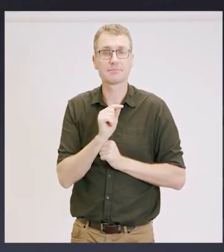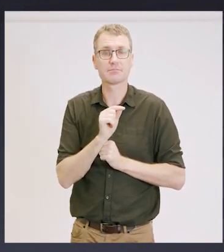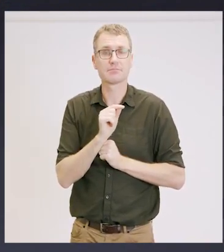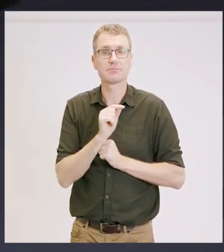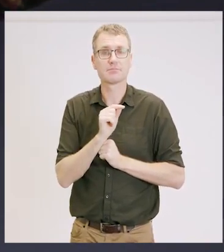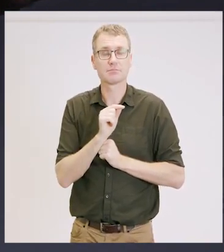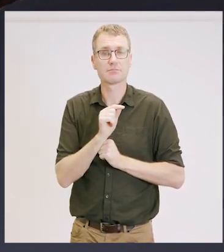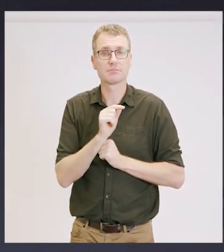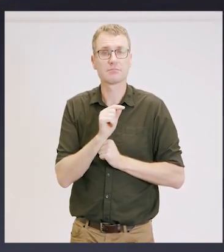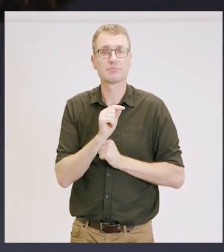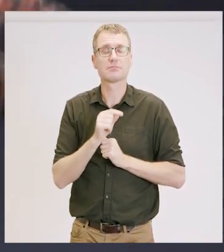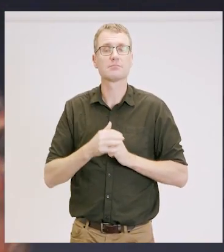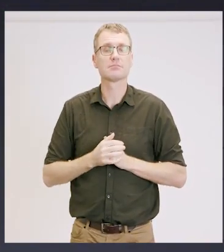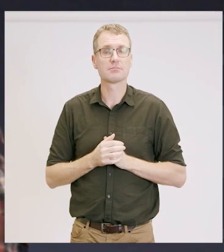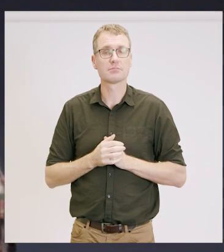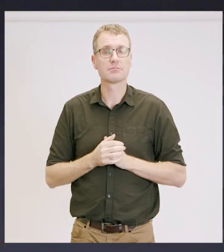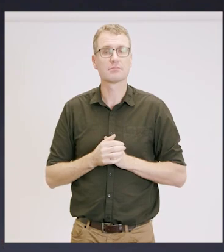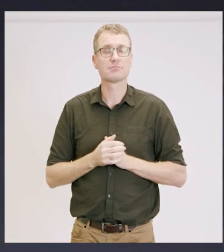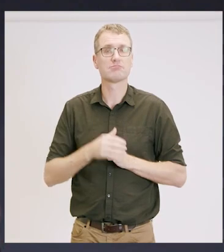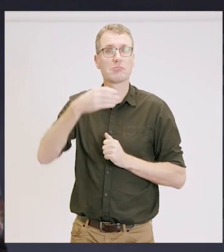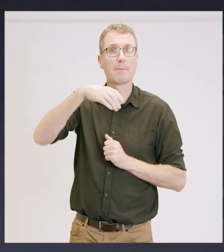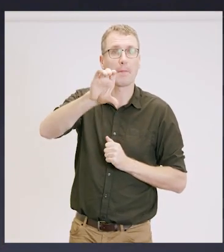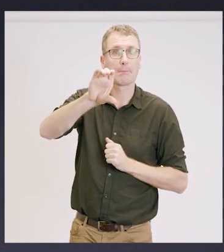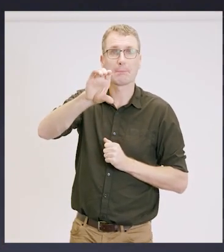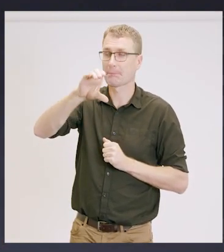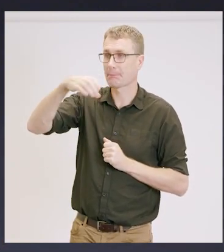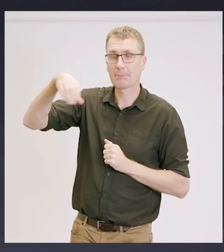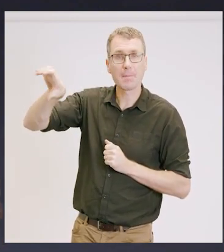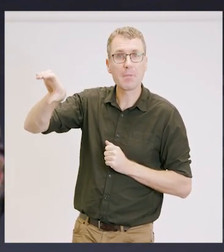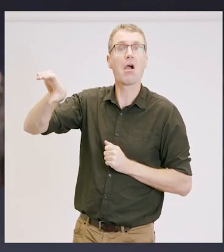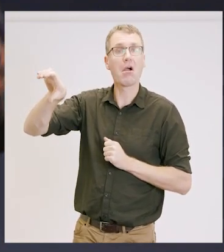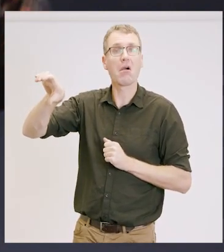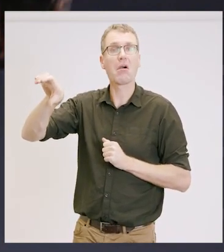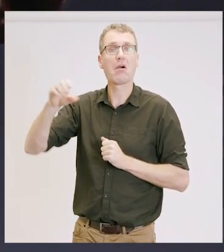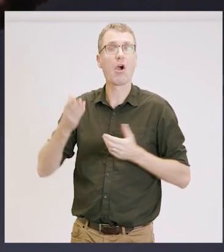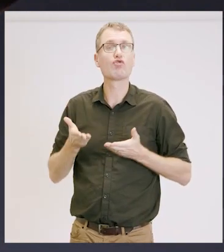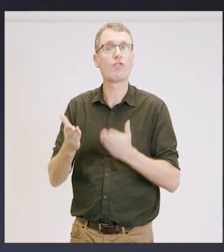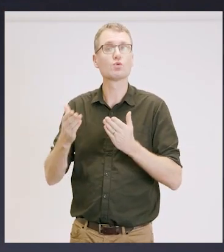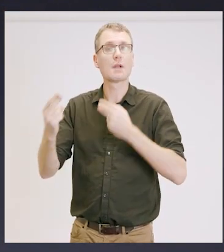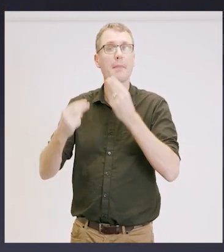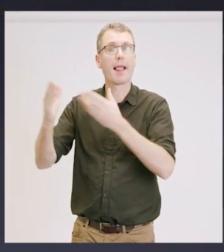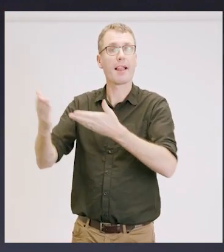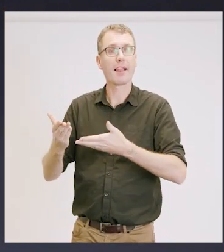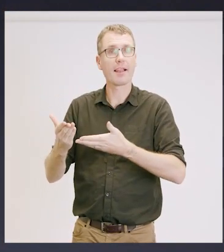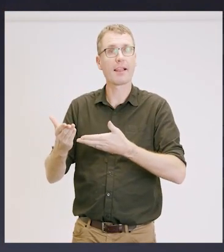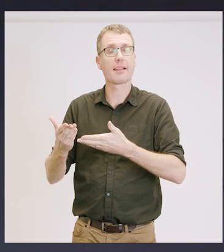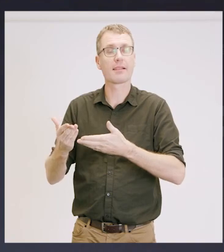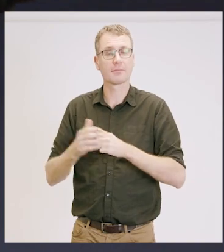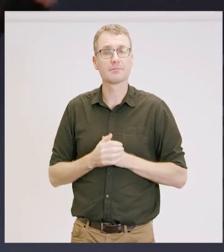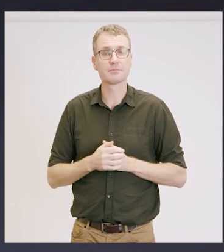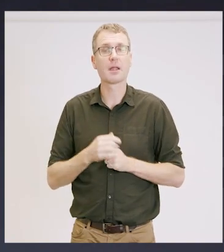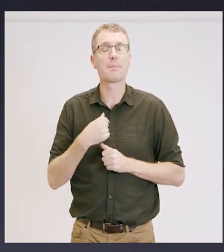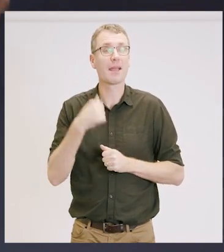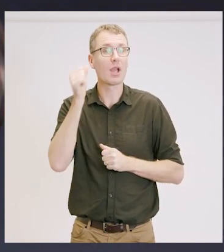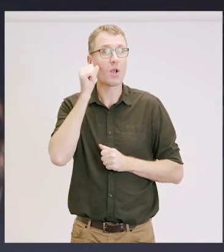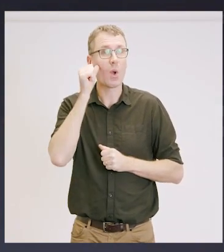these places and show my little workingman's card. And I suppose these days it'd be working person's card. And I'd show that and I can